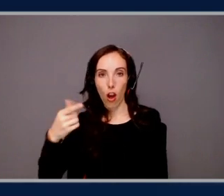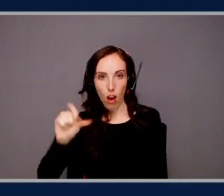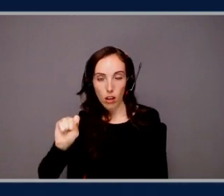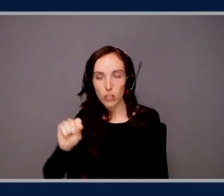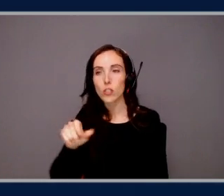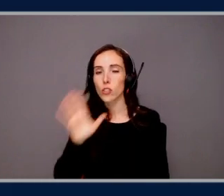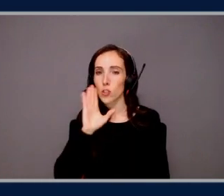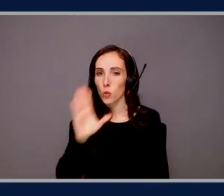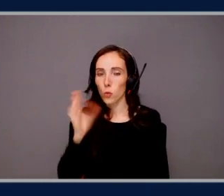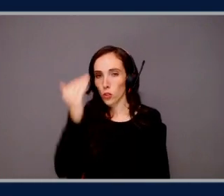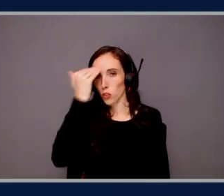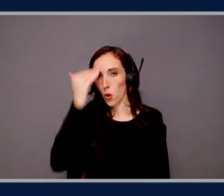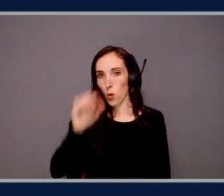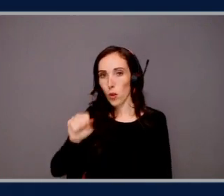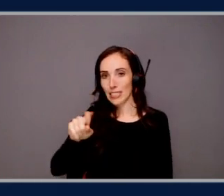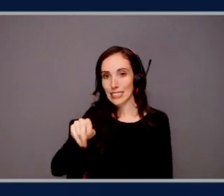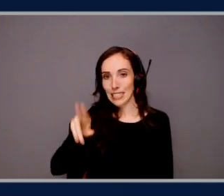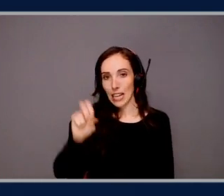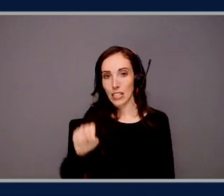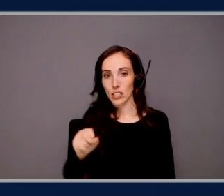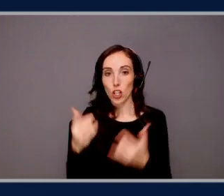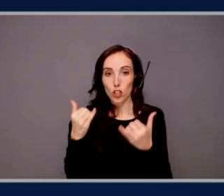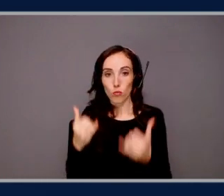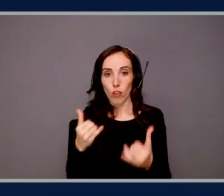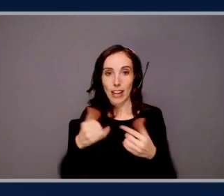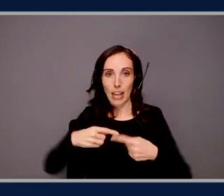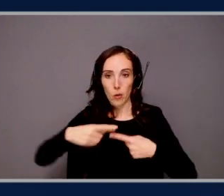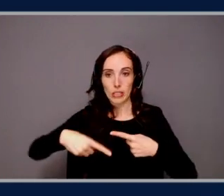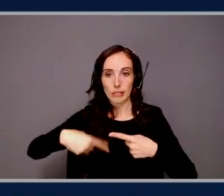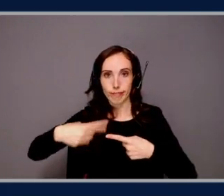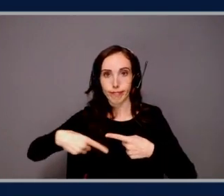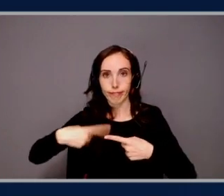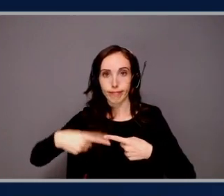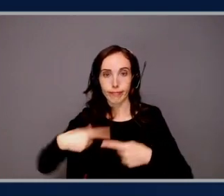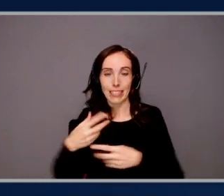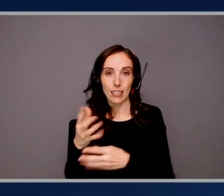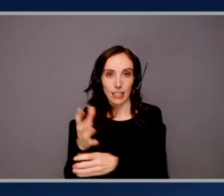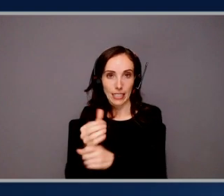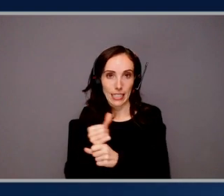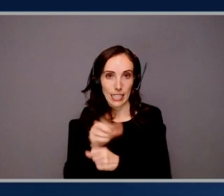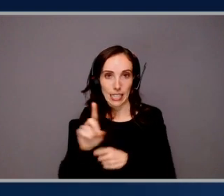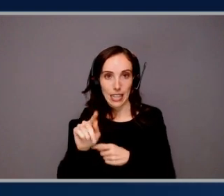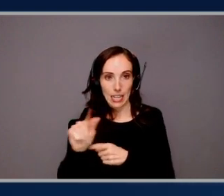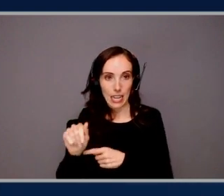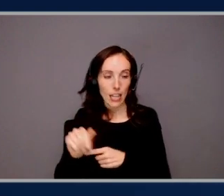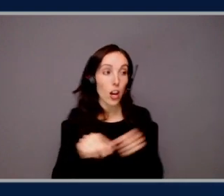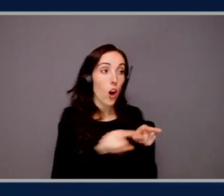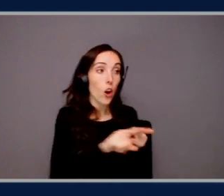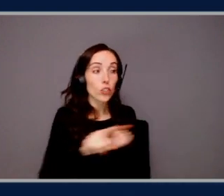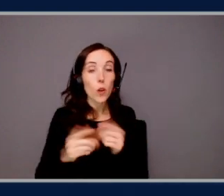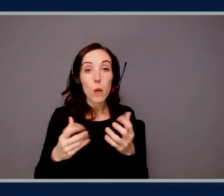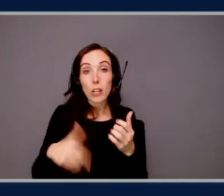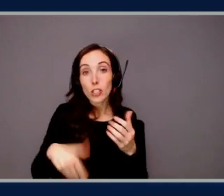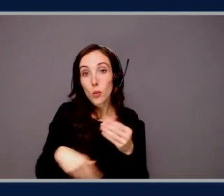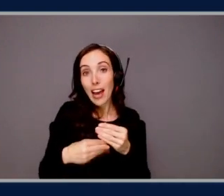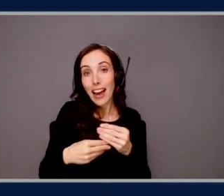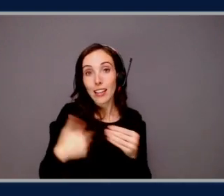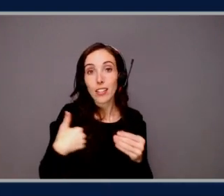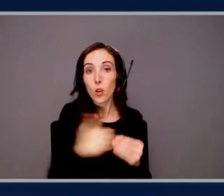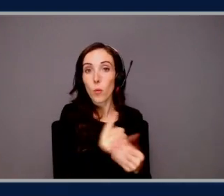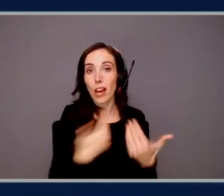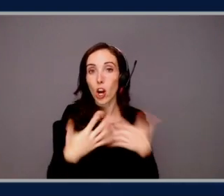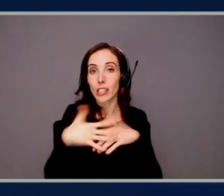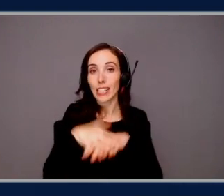It happens to be initializing right now, getting that initial load of data and pulling that down. Yeah, and also I'd like to add that we are also integrated with